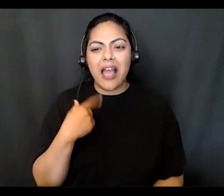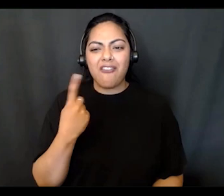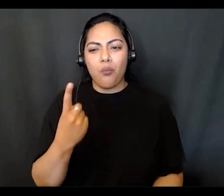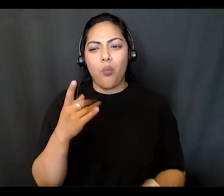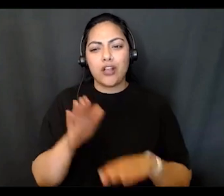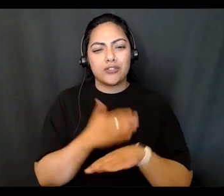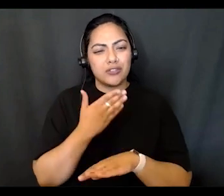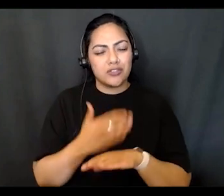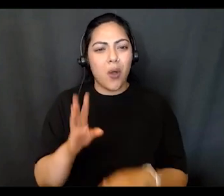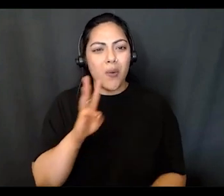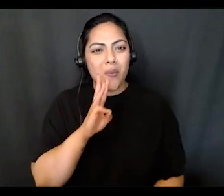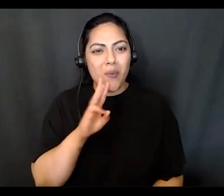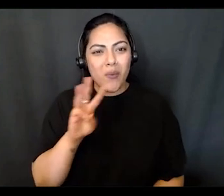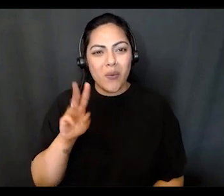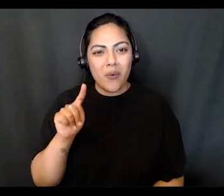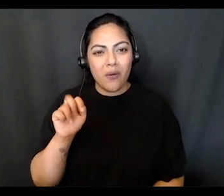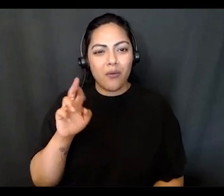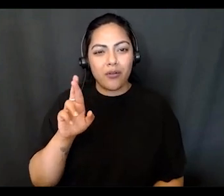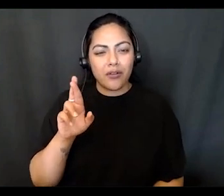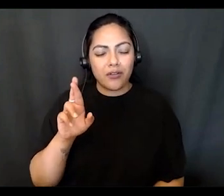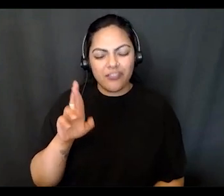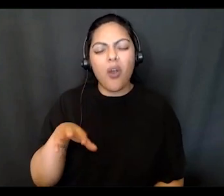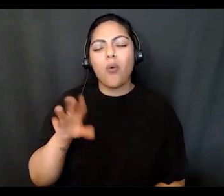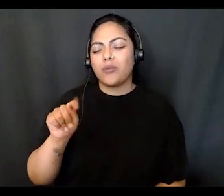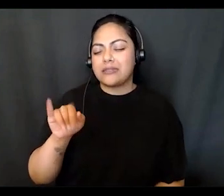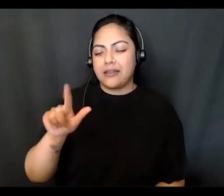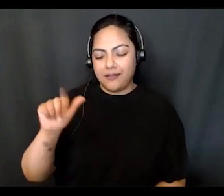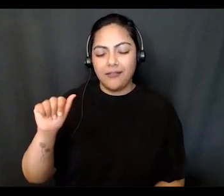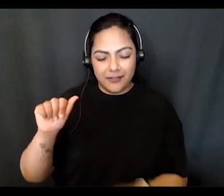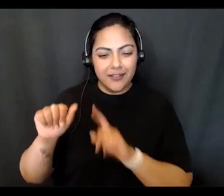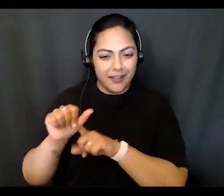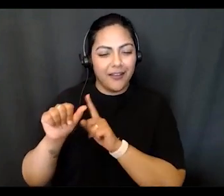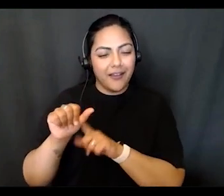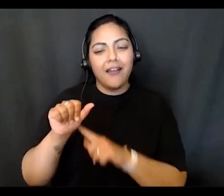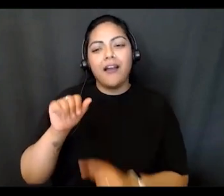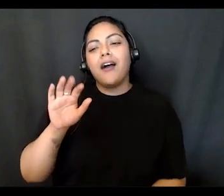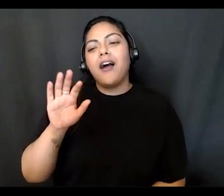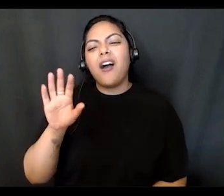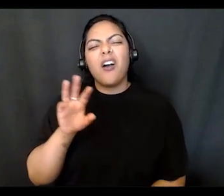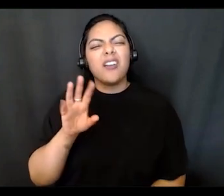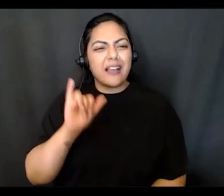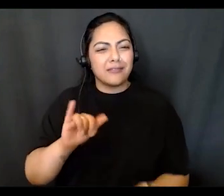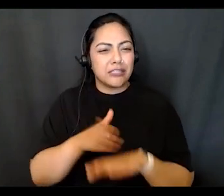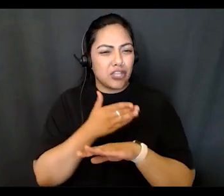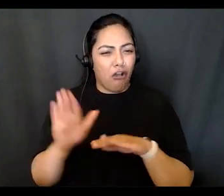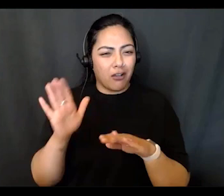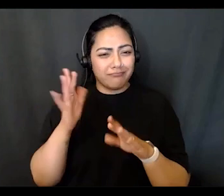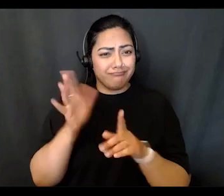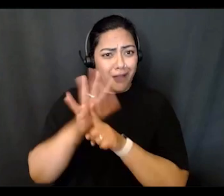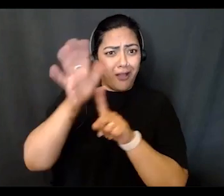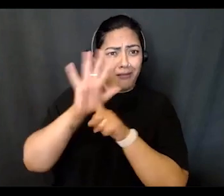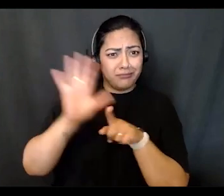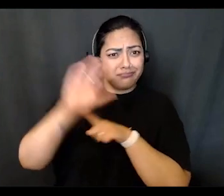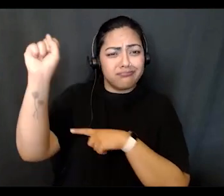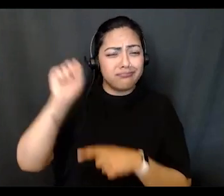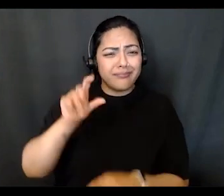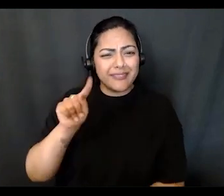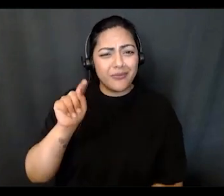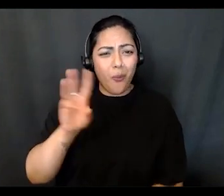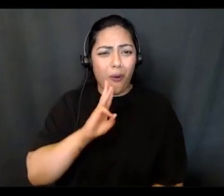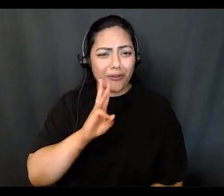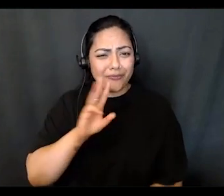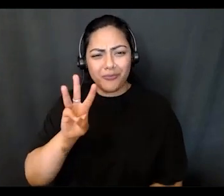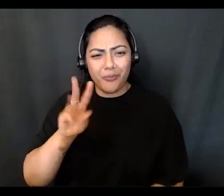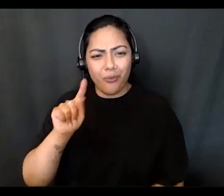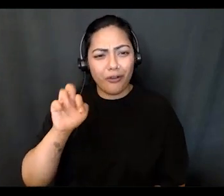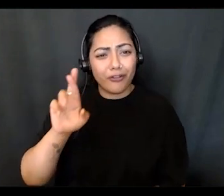it. I can't really dance to it. But there've been this really interesting debates in social online about who she